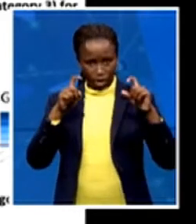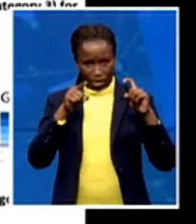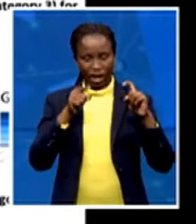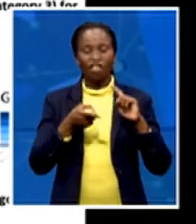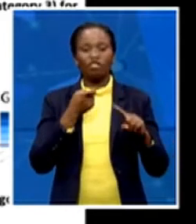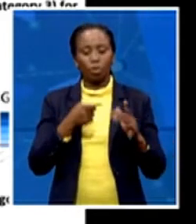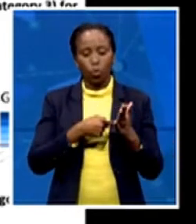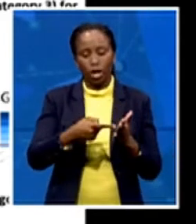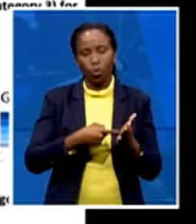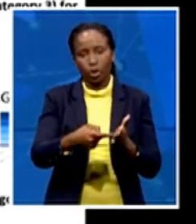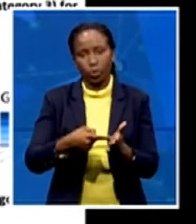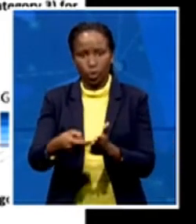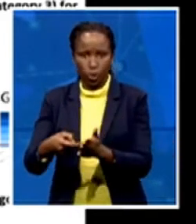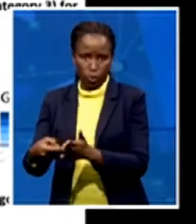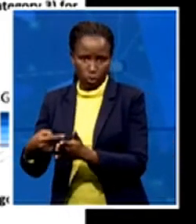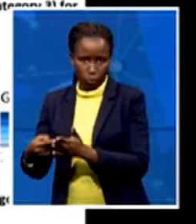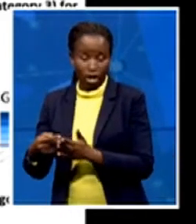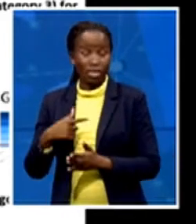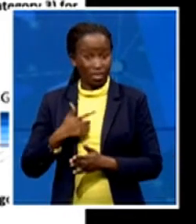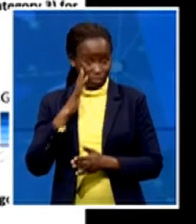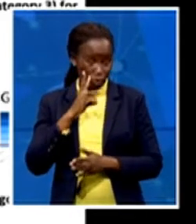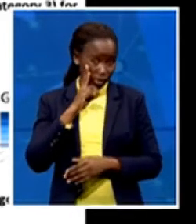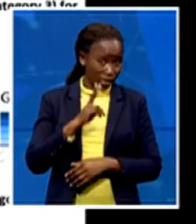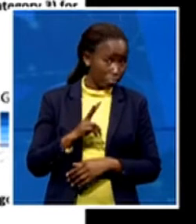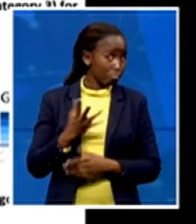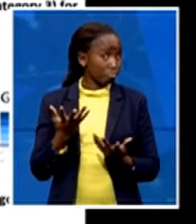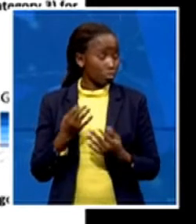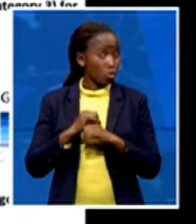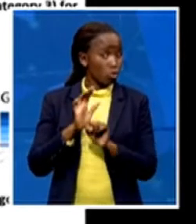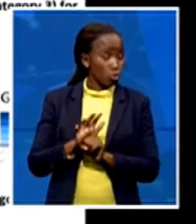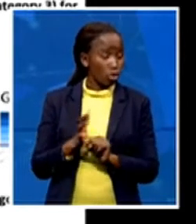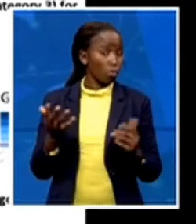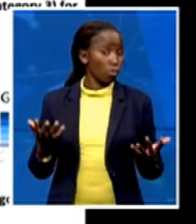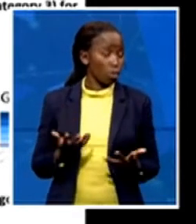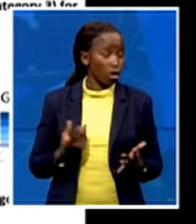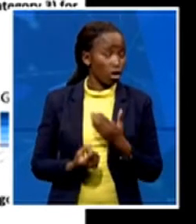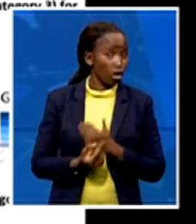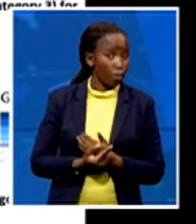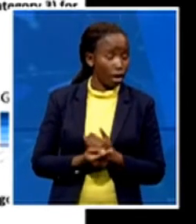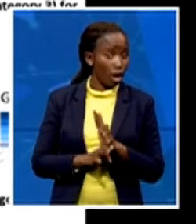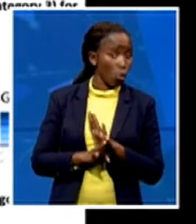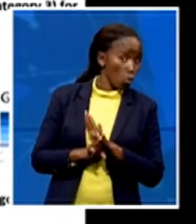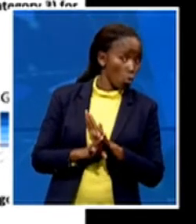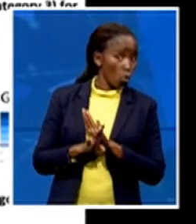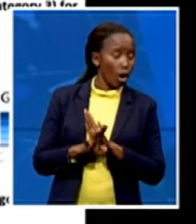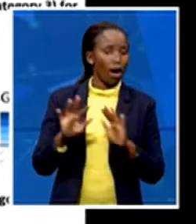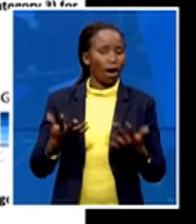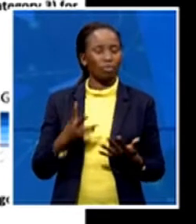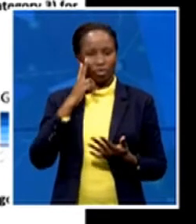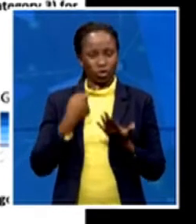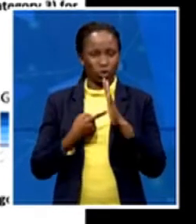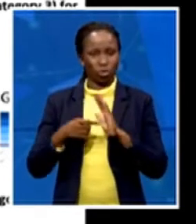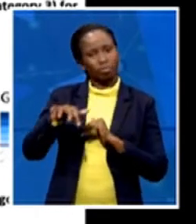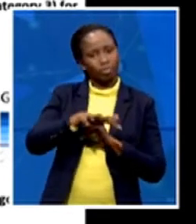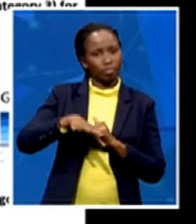where the COVID in the wastewater is starting to pick up. And it's also showing in areas where the cases are increasing that we can see the increase